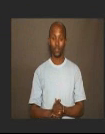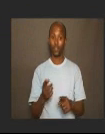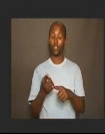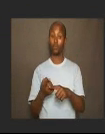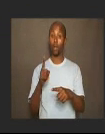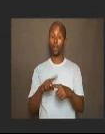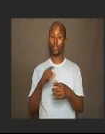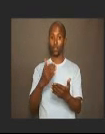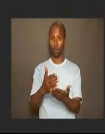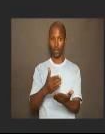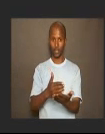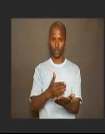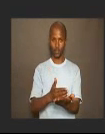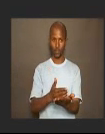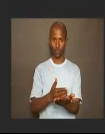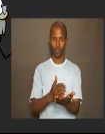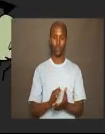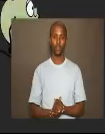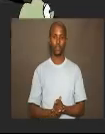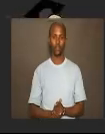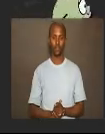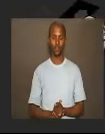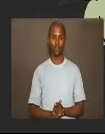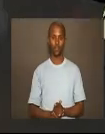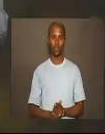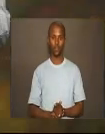Let's get back to our lesson.